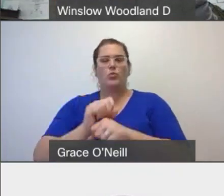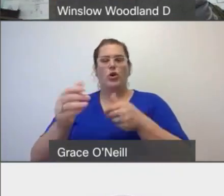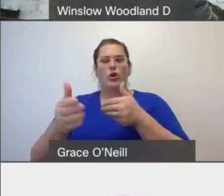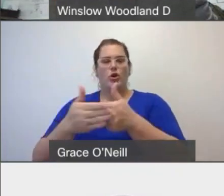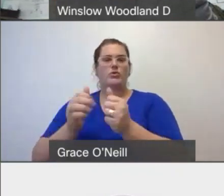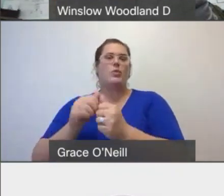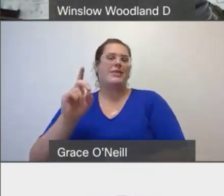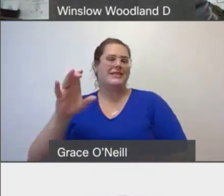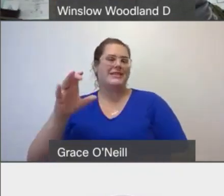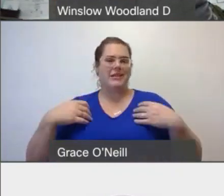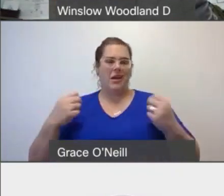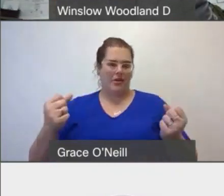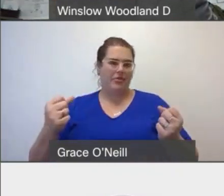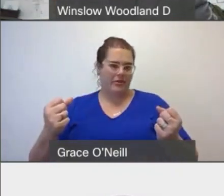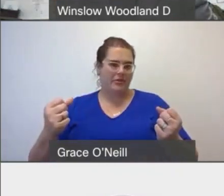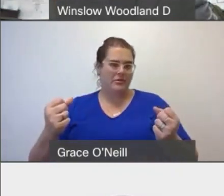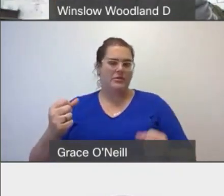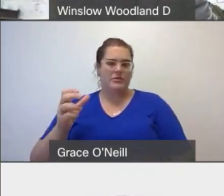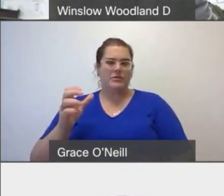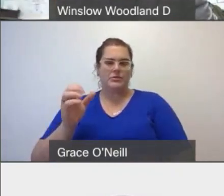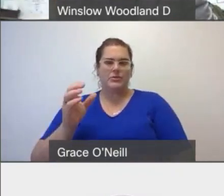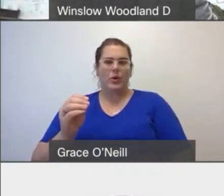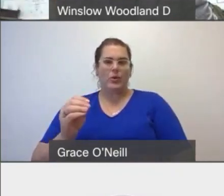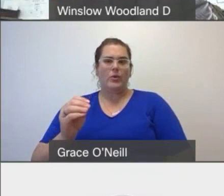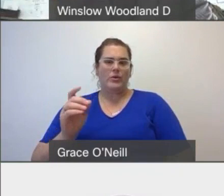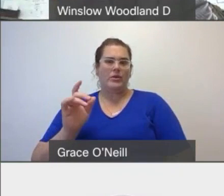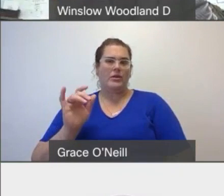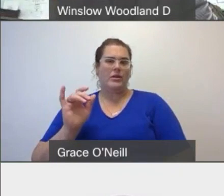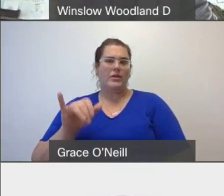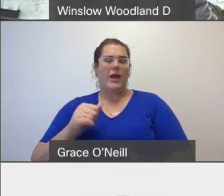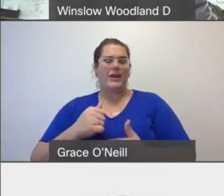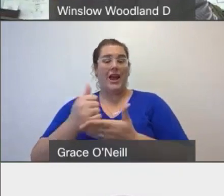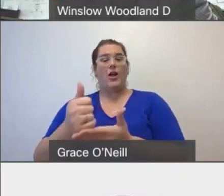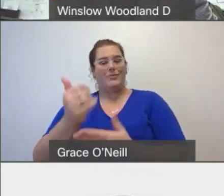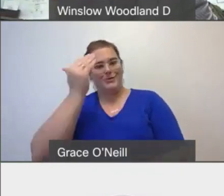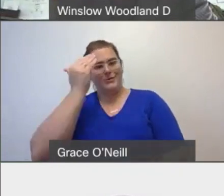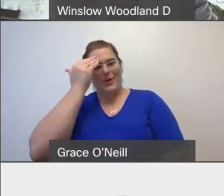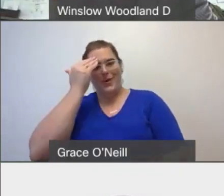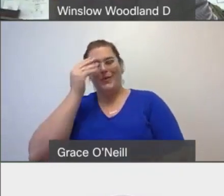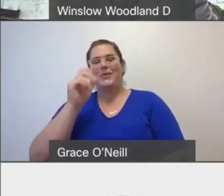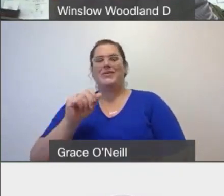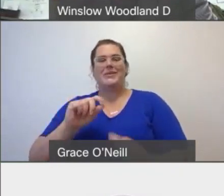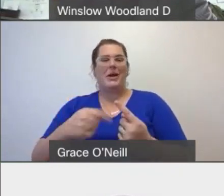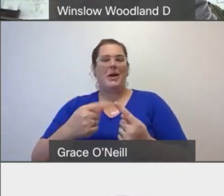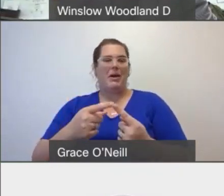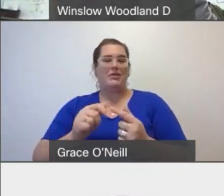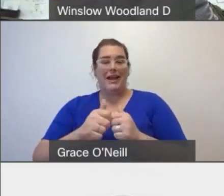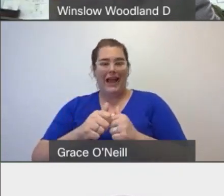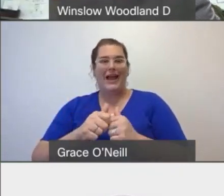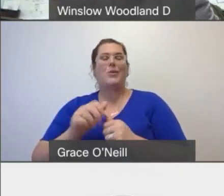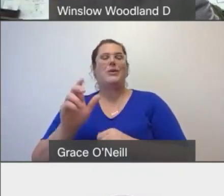least, this gives you some sense of how the district is handling these.